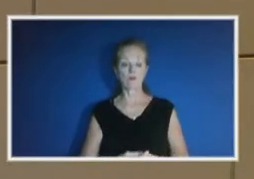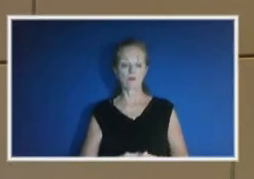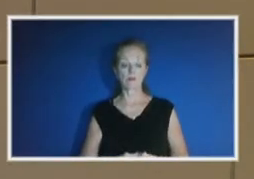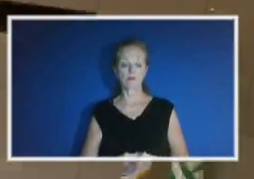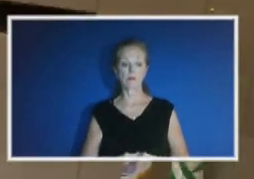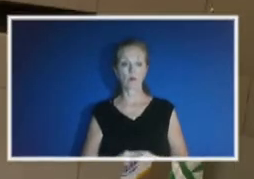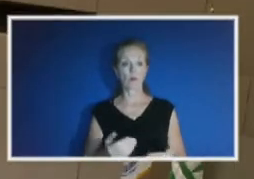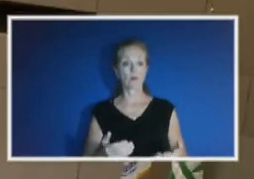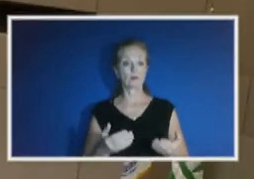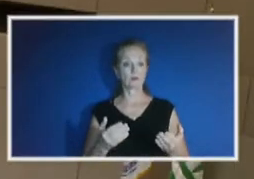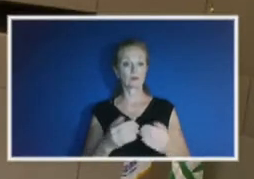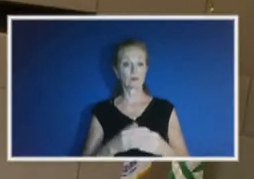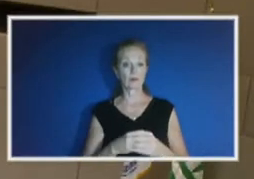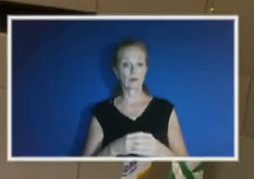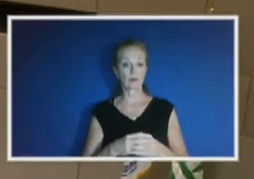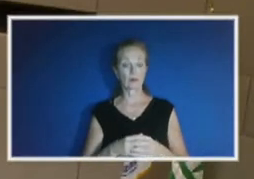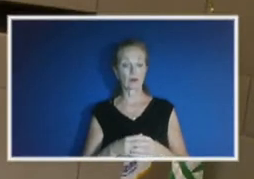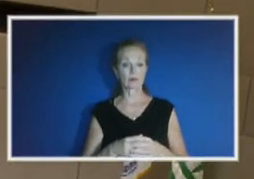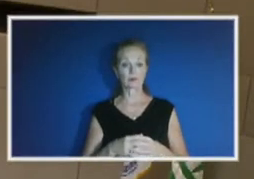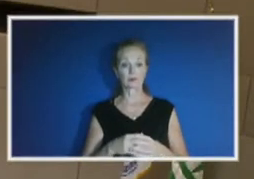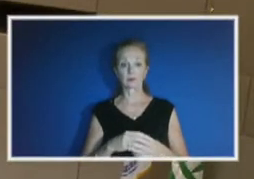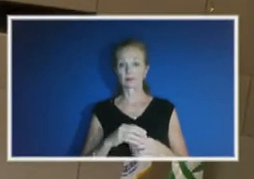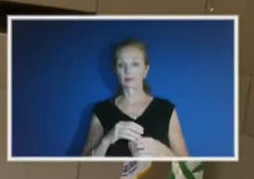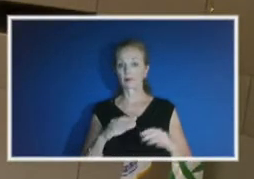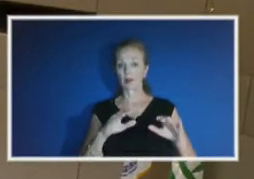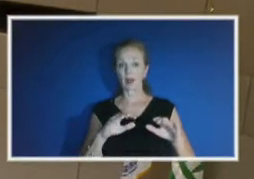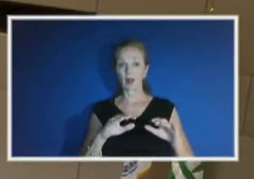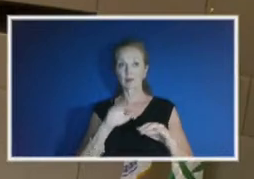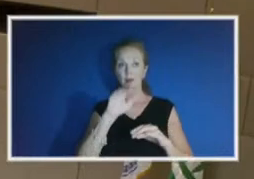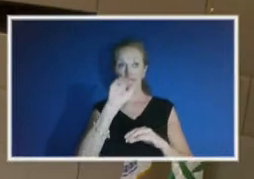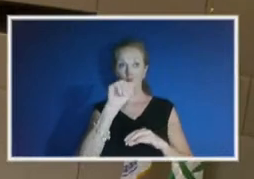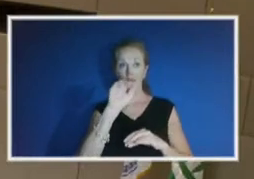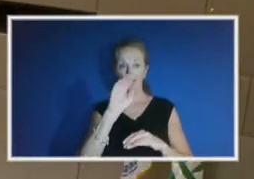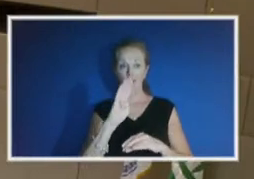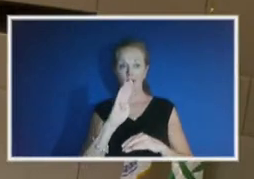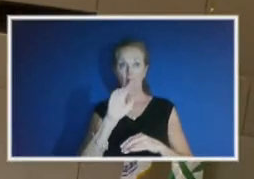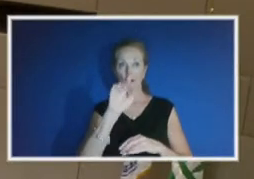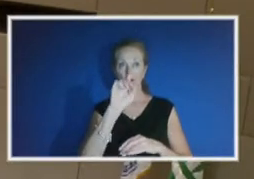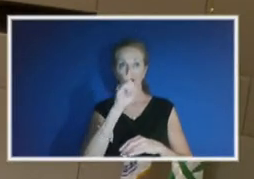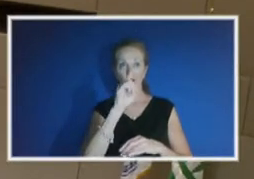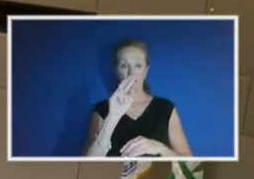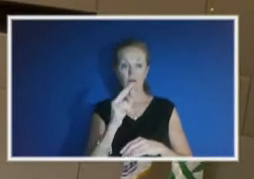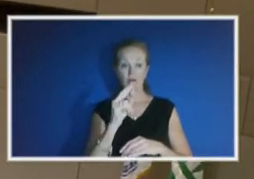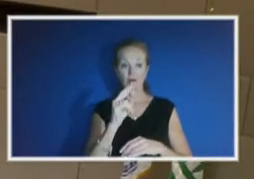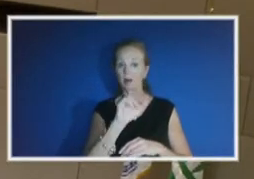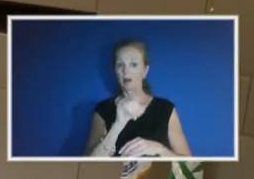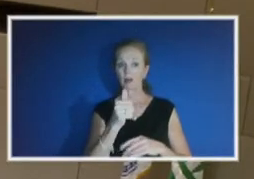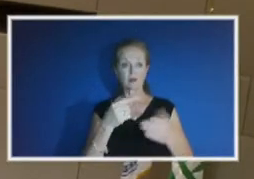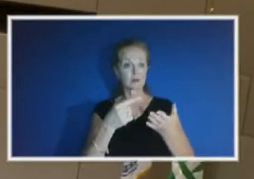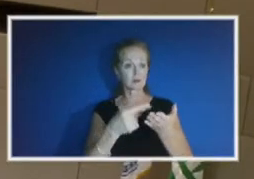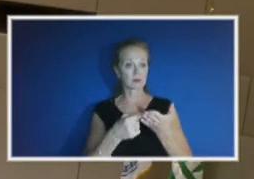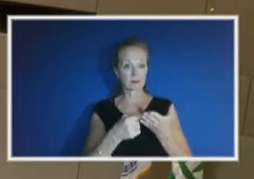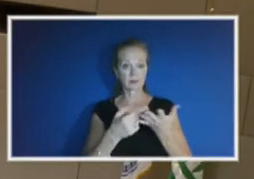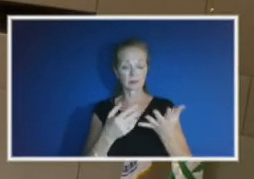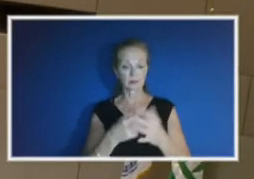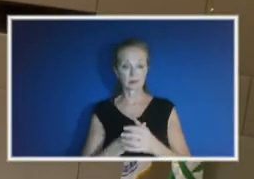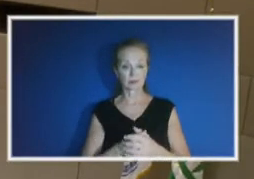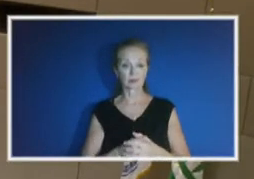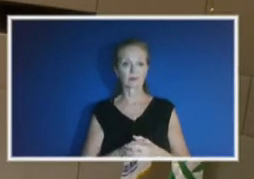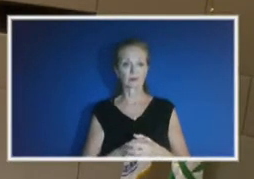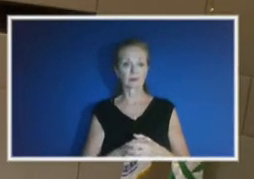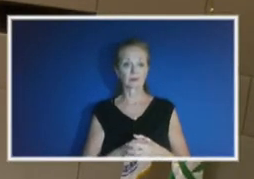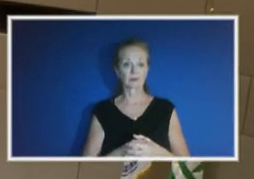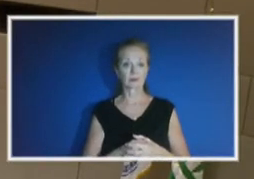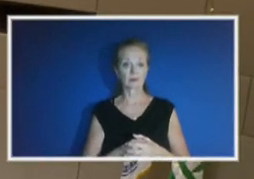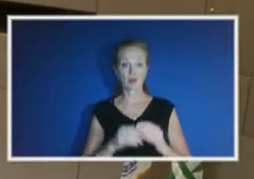motion? So move, Mayor. Actions A and B. Second. We have a motion and a second. Is there any discussion? Hearing